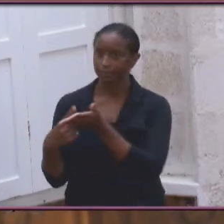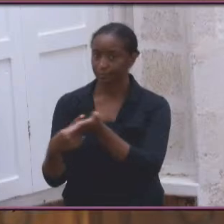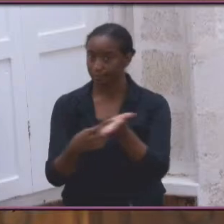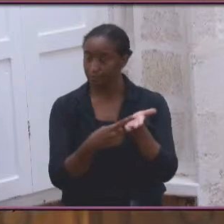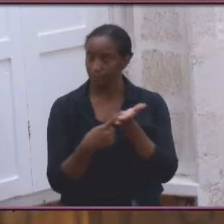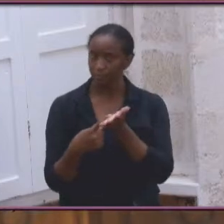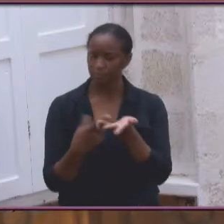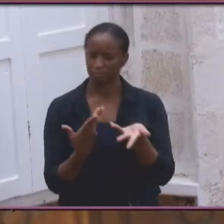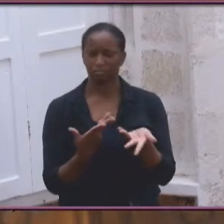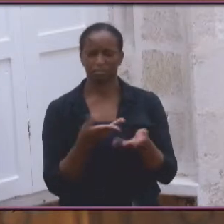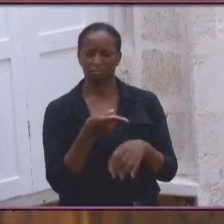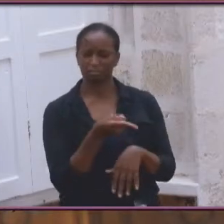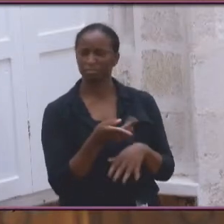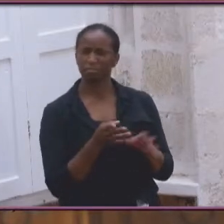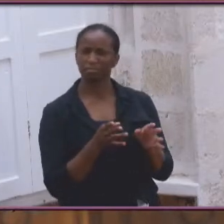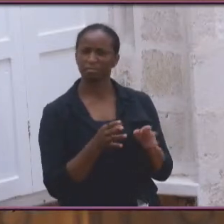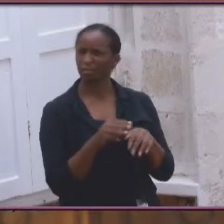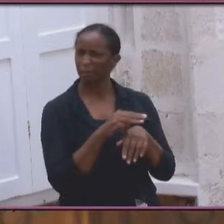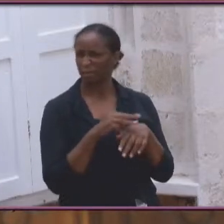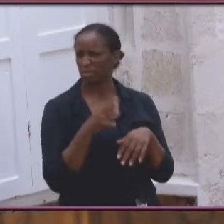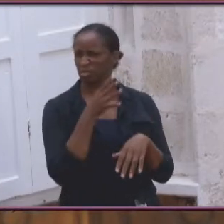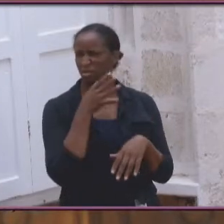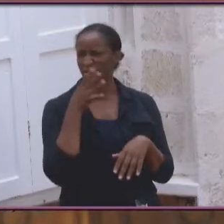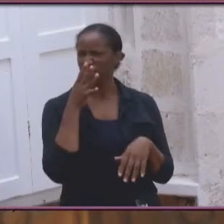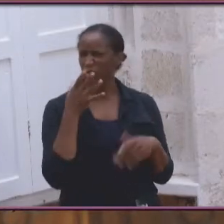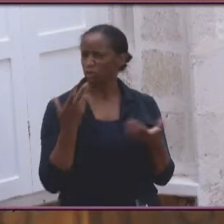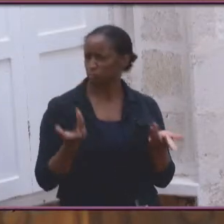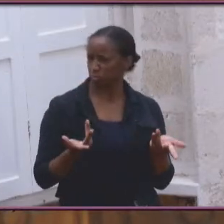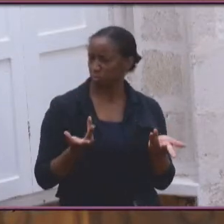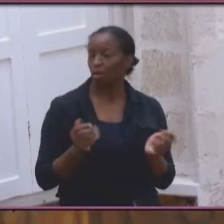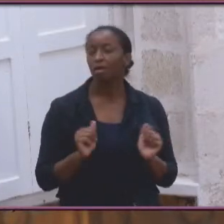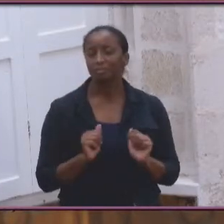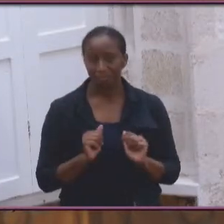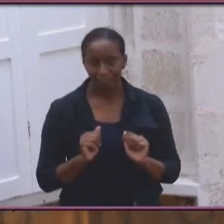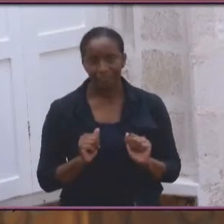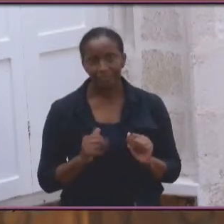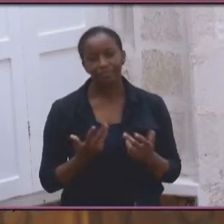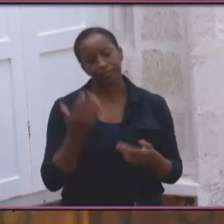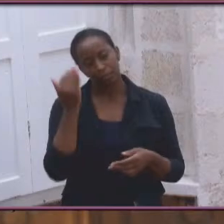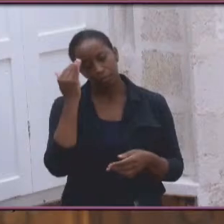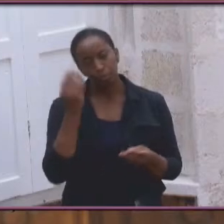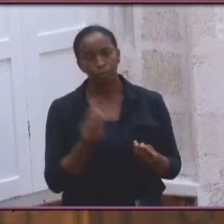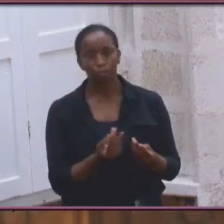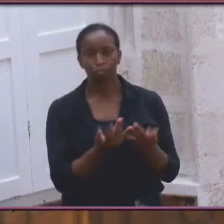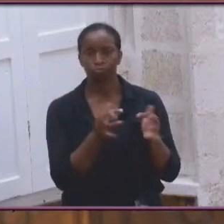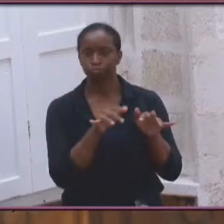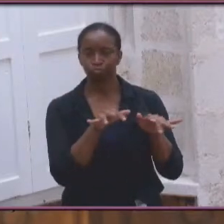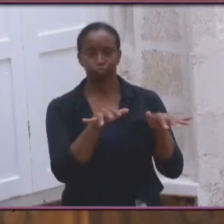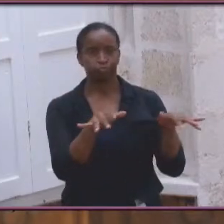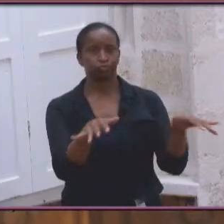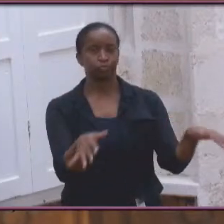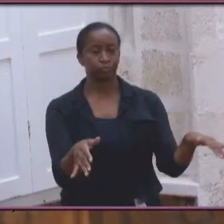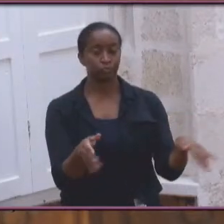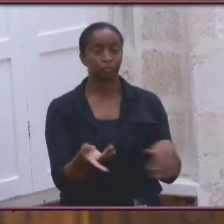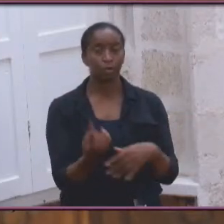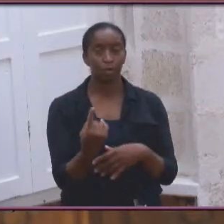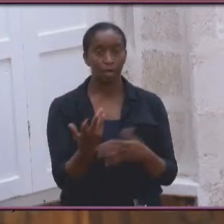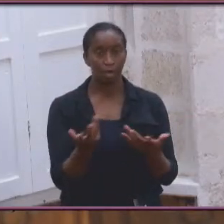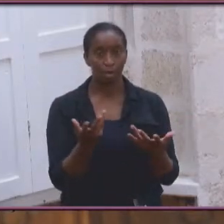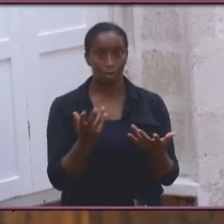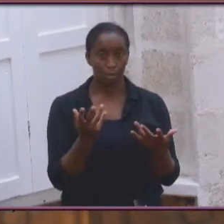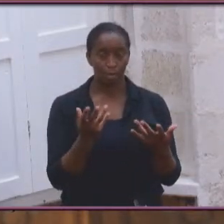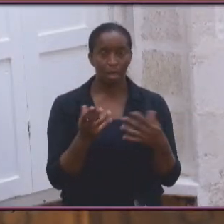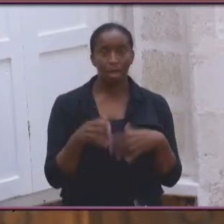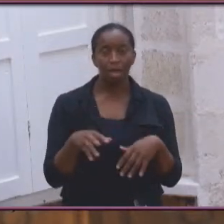saw cowage as a major issue. But once there was a meeting with the farmers in